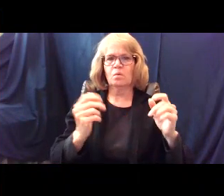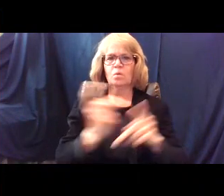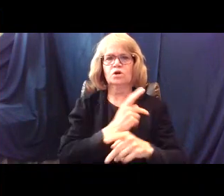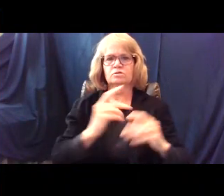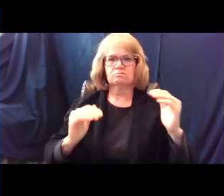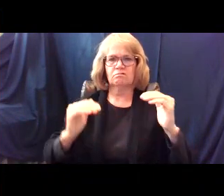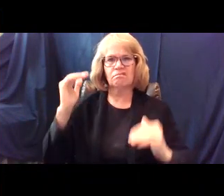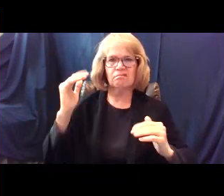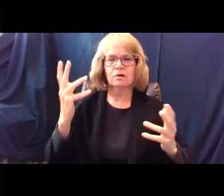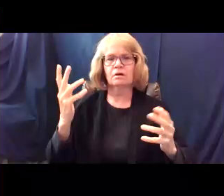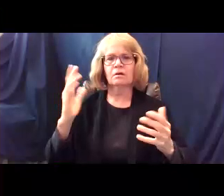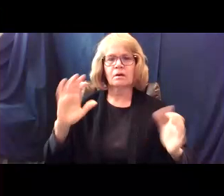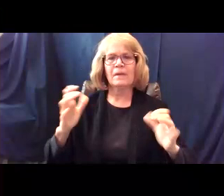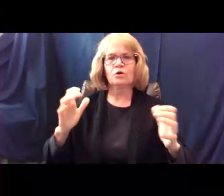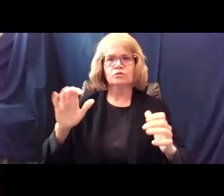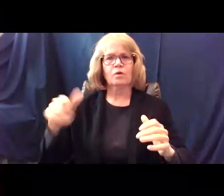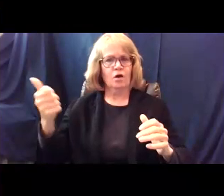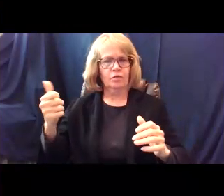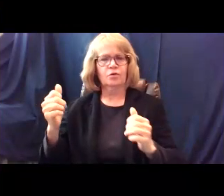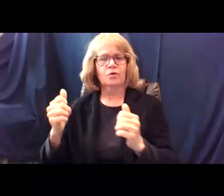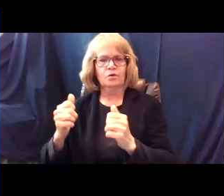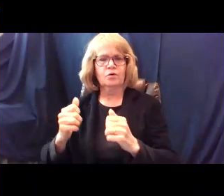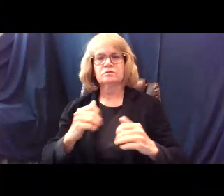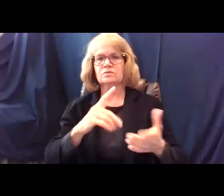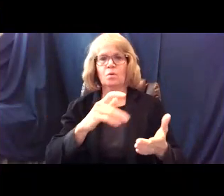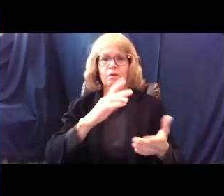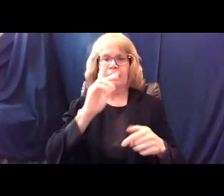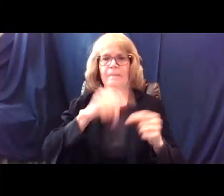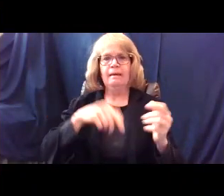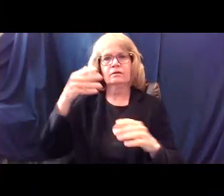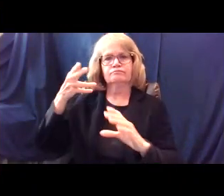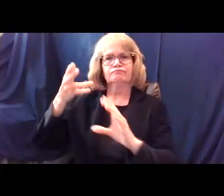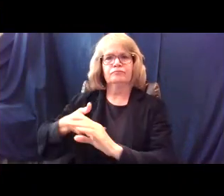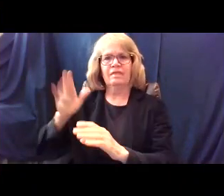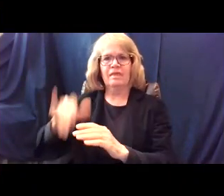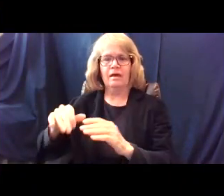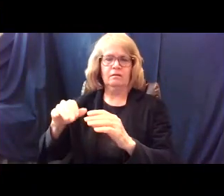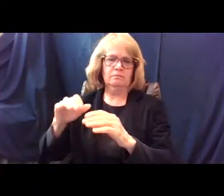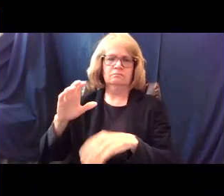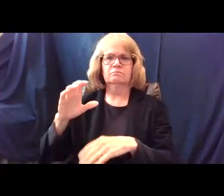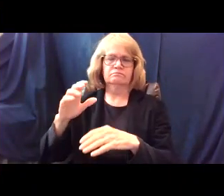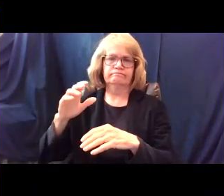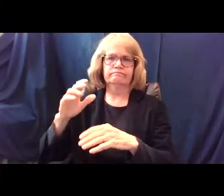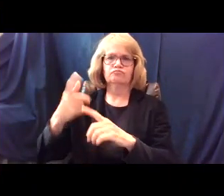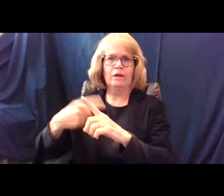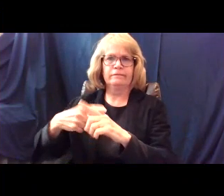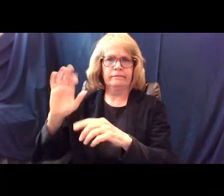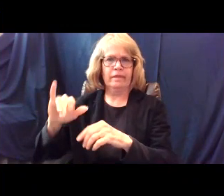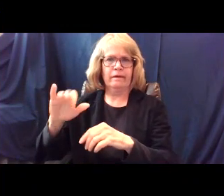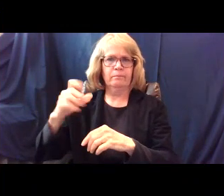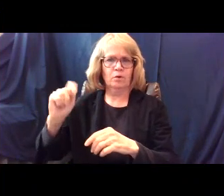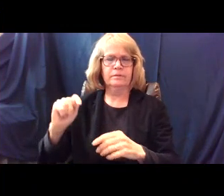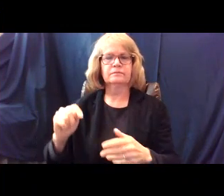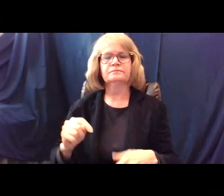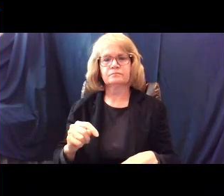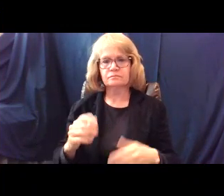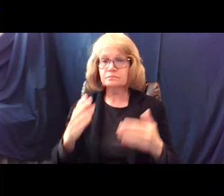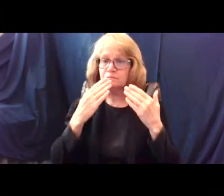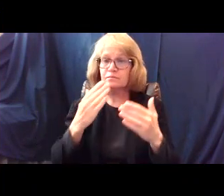on members of a protected class and excluding them from housing opportunities. So thanks to those of you who